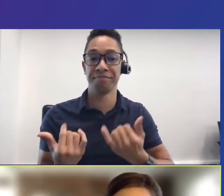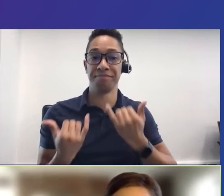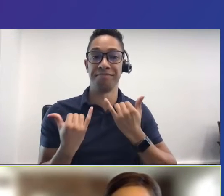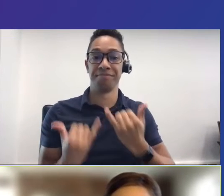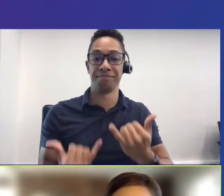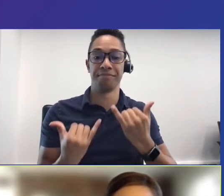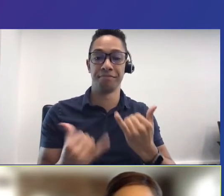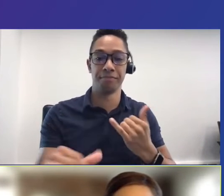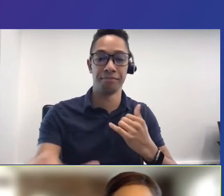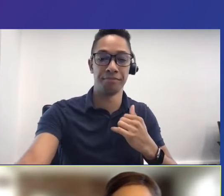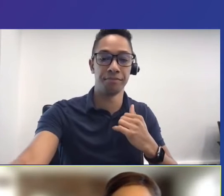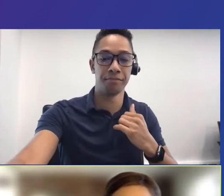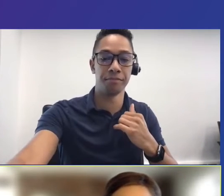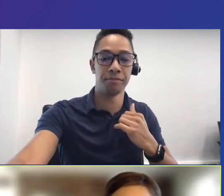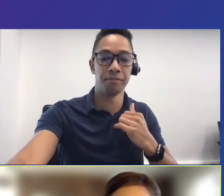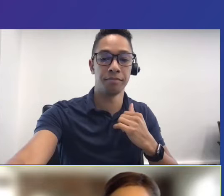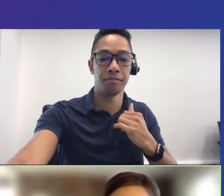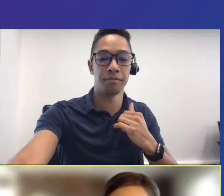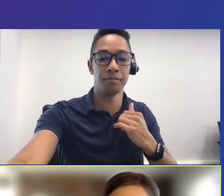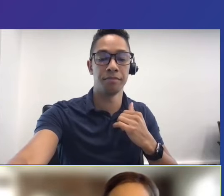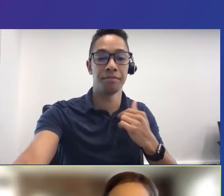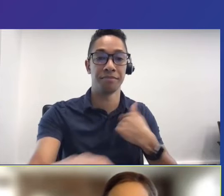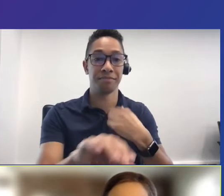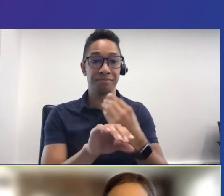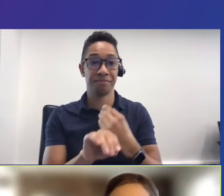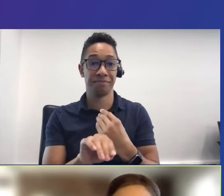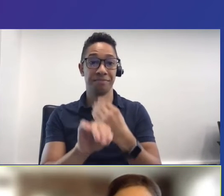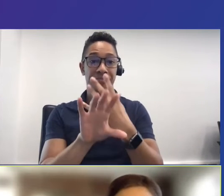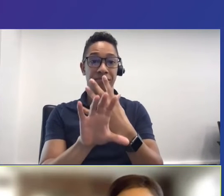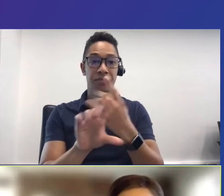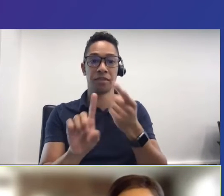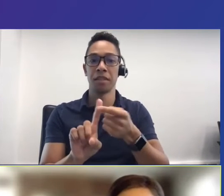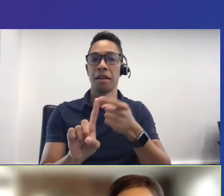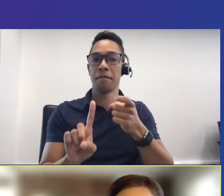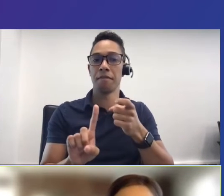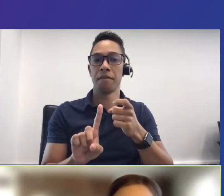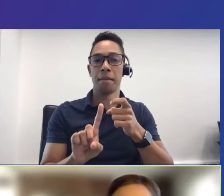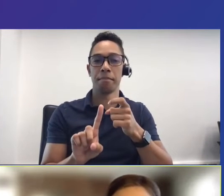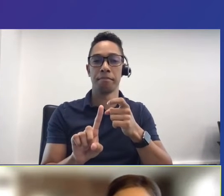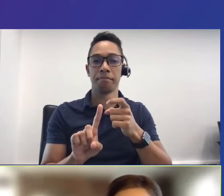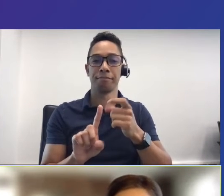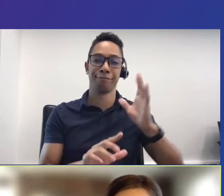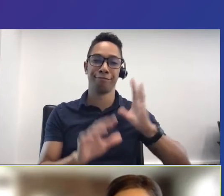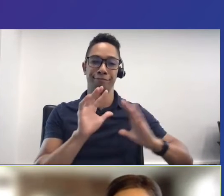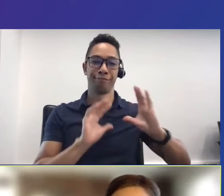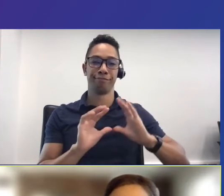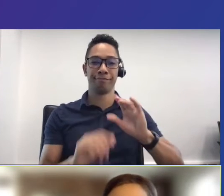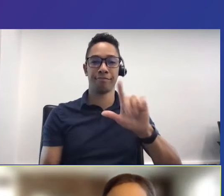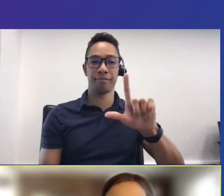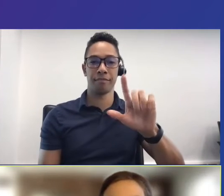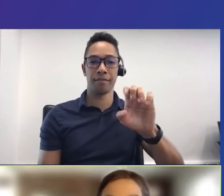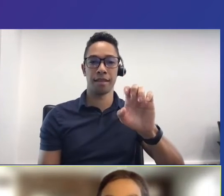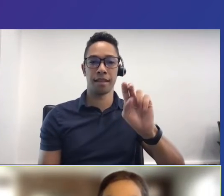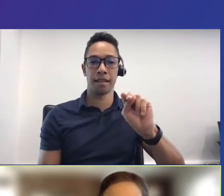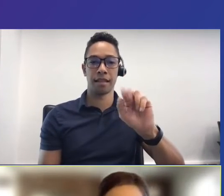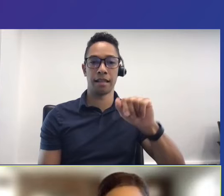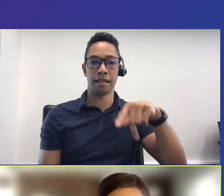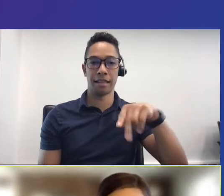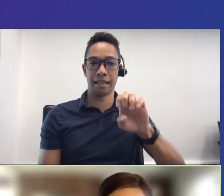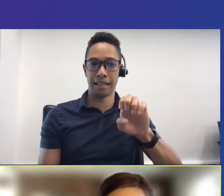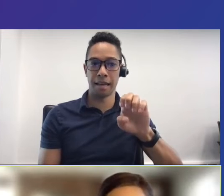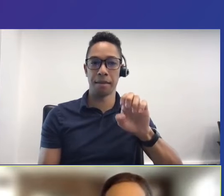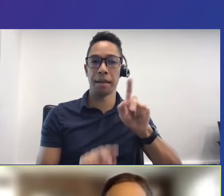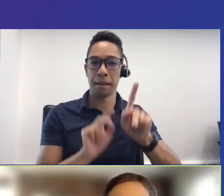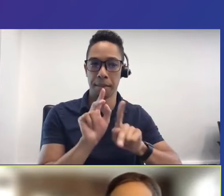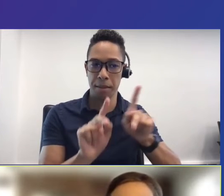presently Zooming from the ancient homeland and traditional territory of the Lenape people, and I pay respect to